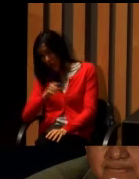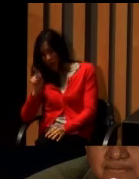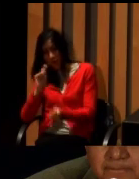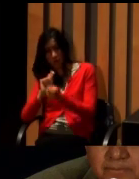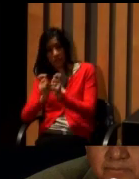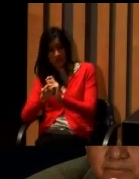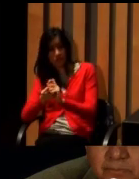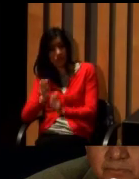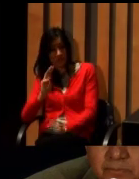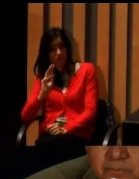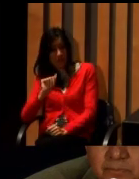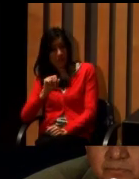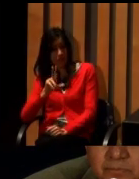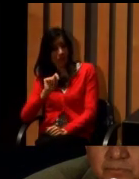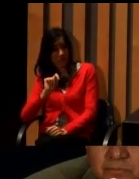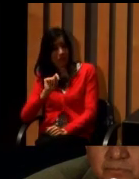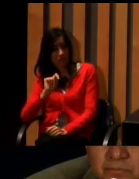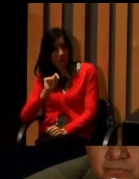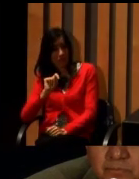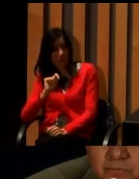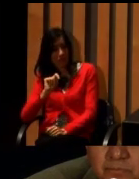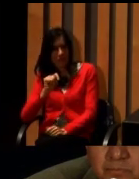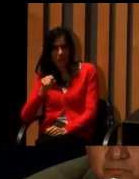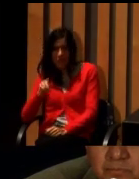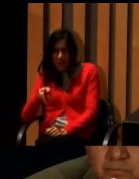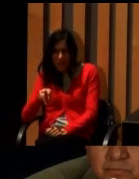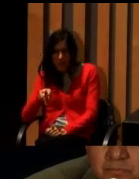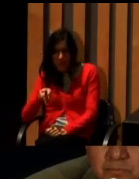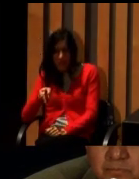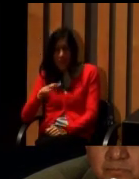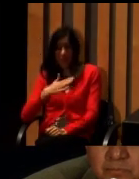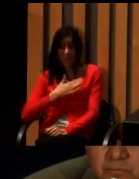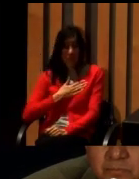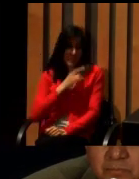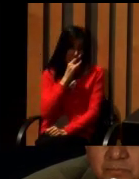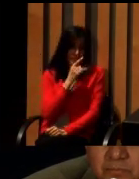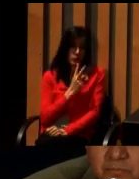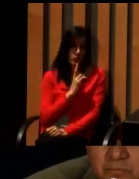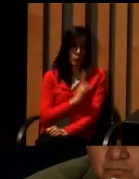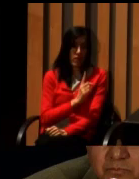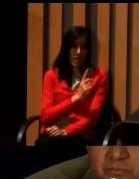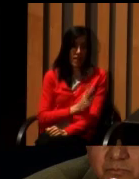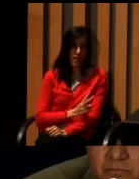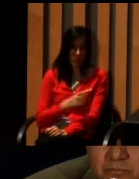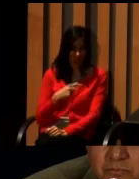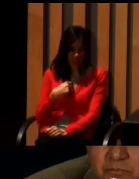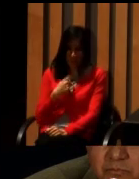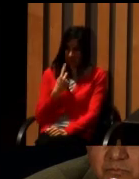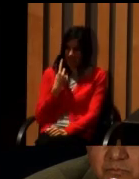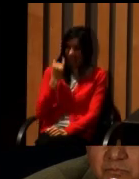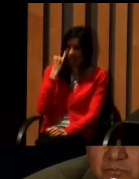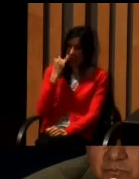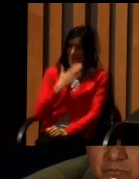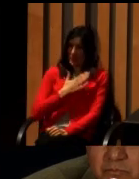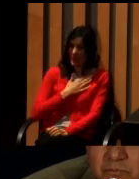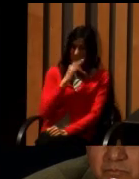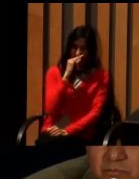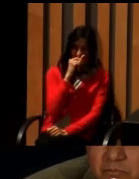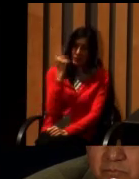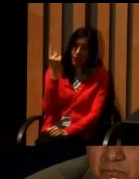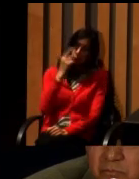of this. And I thought, what if my I have a 2.5-year-old now. What if that was my child and someone was making fun